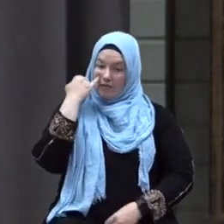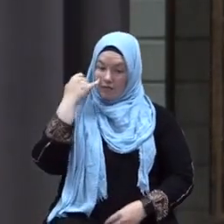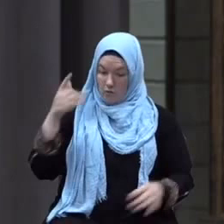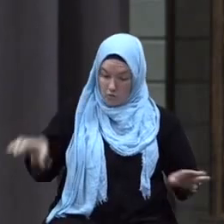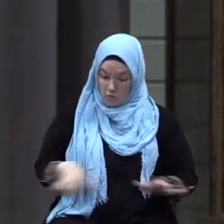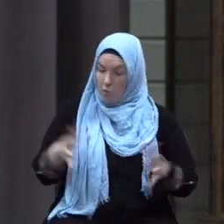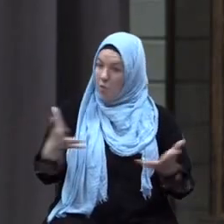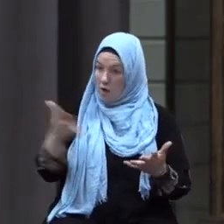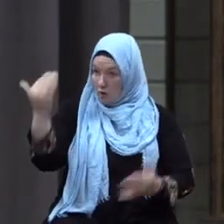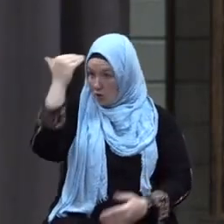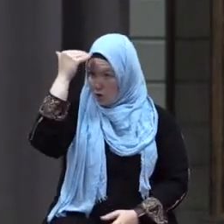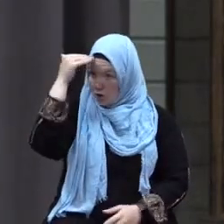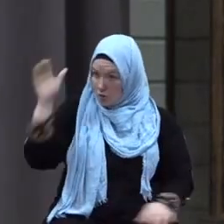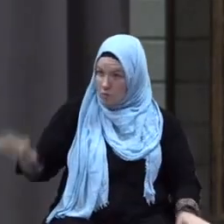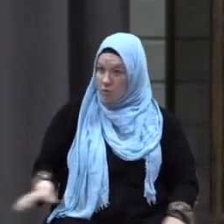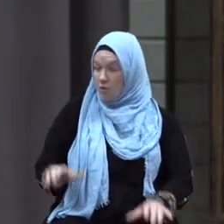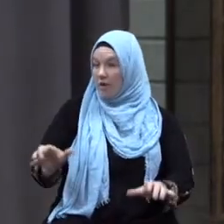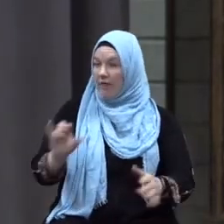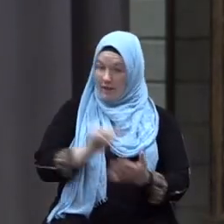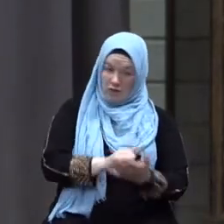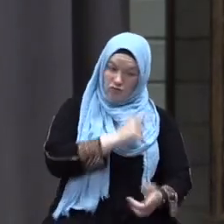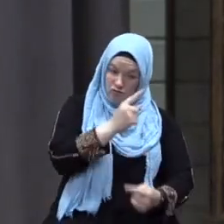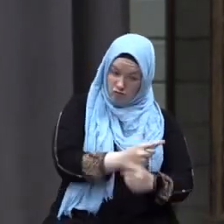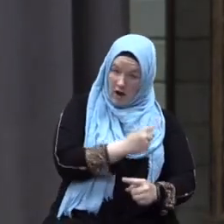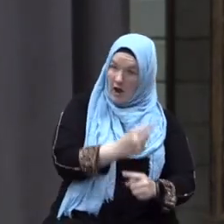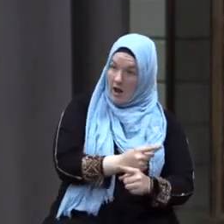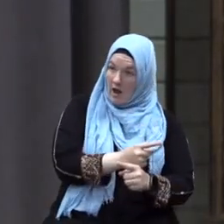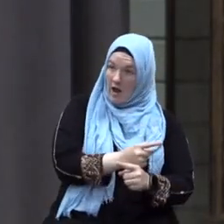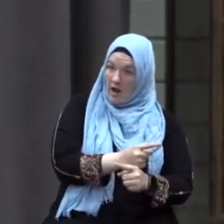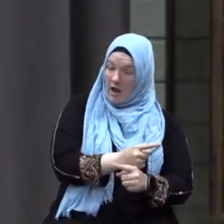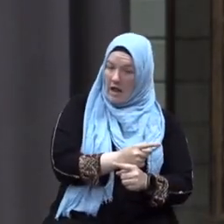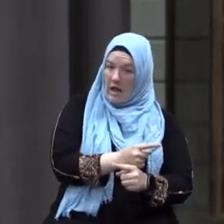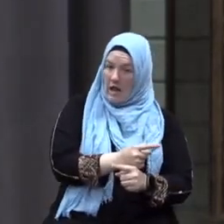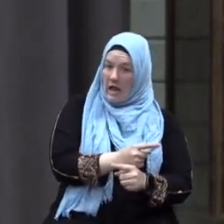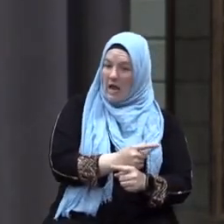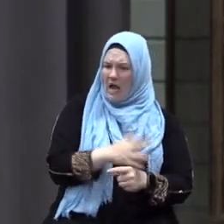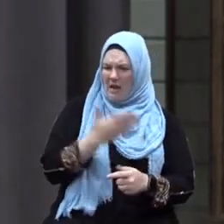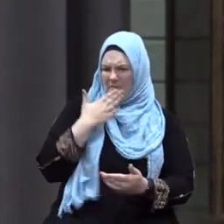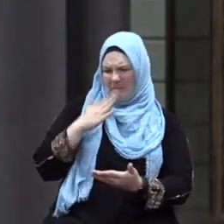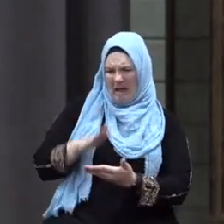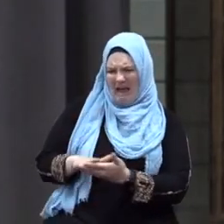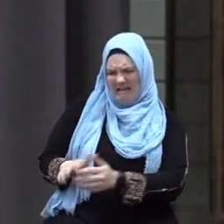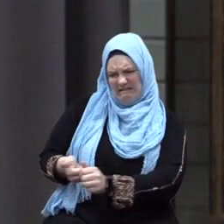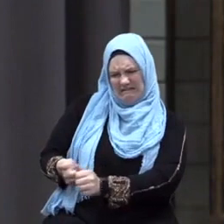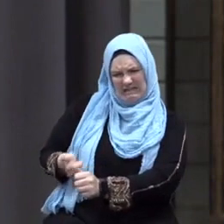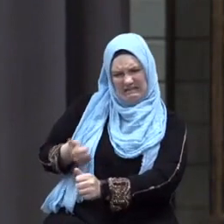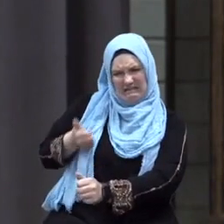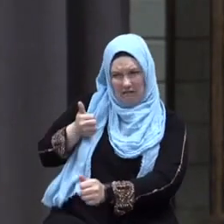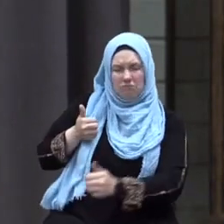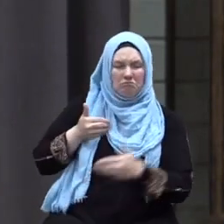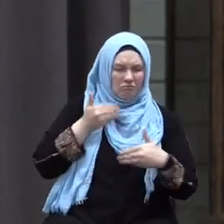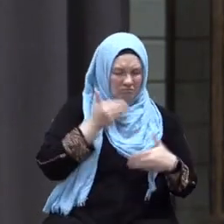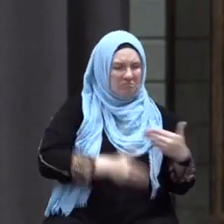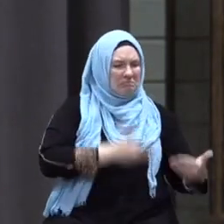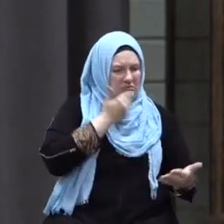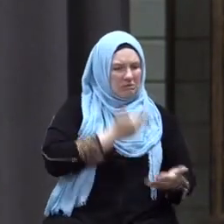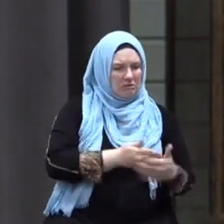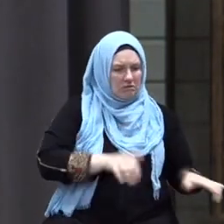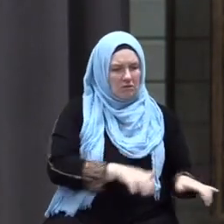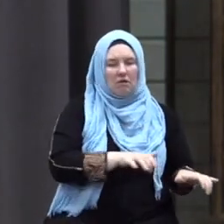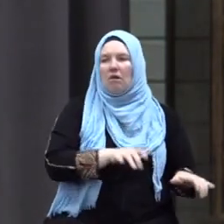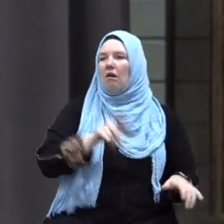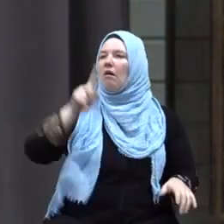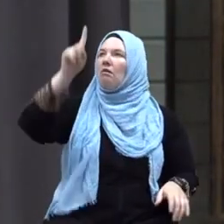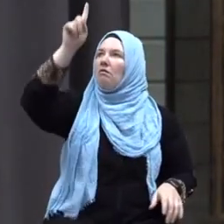know that is right and avoid doing what is wrong, Allah will give you